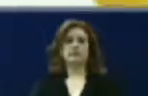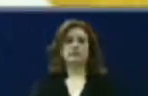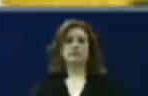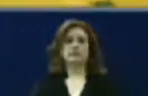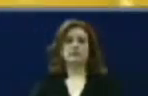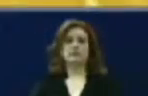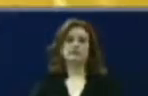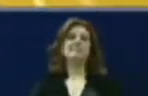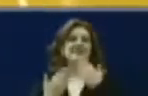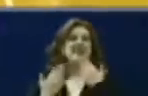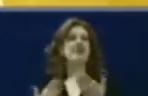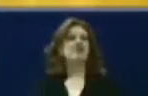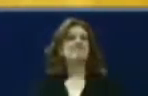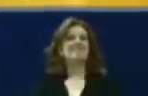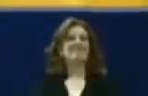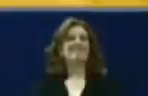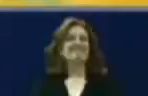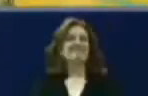Thank you.